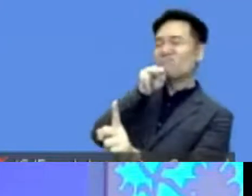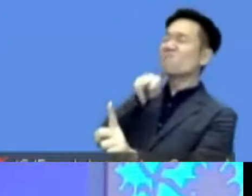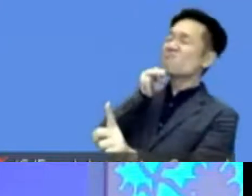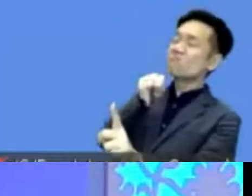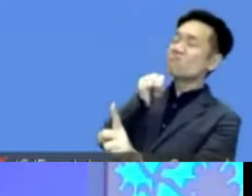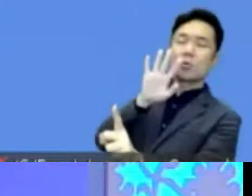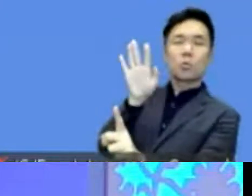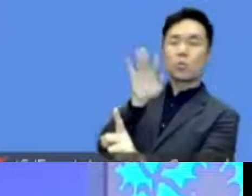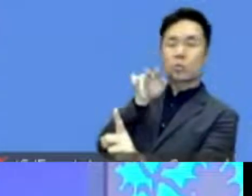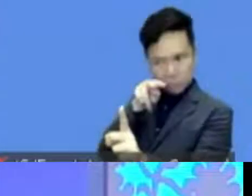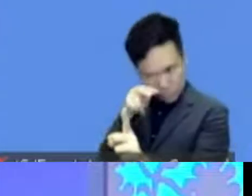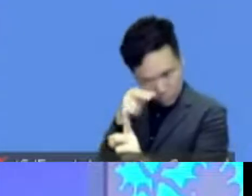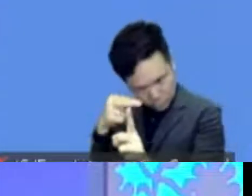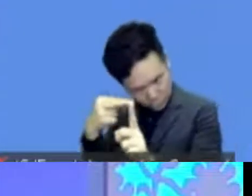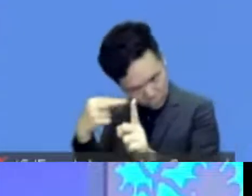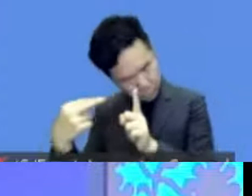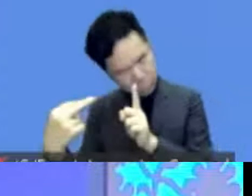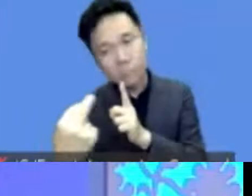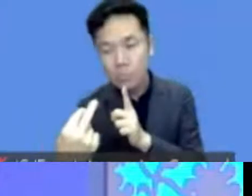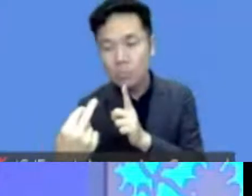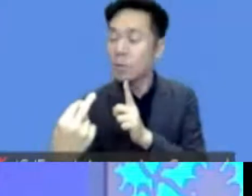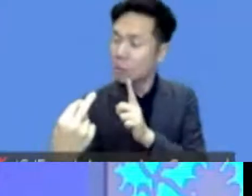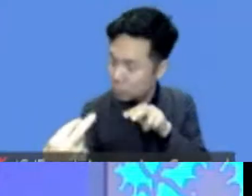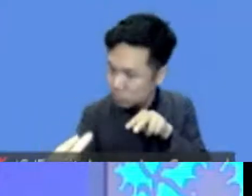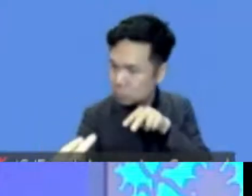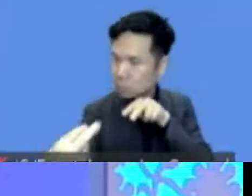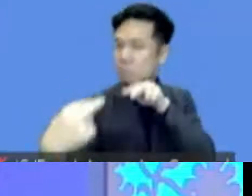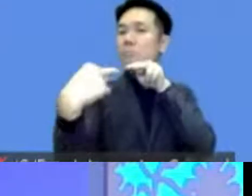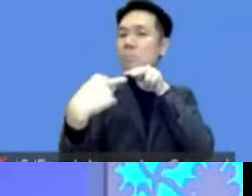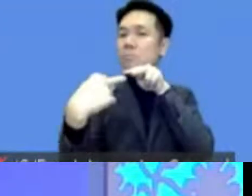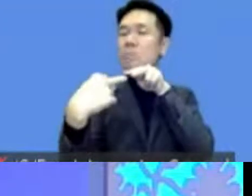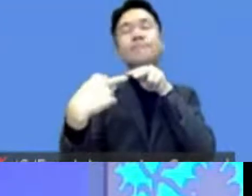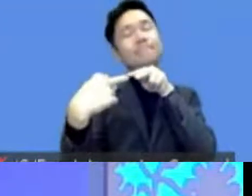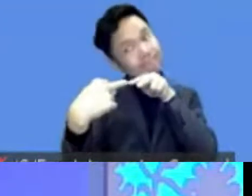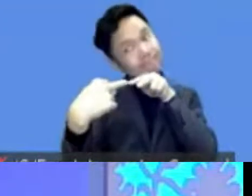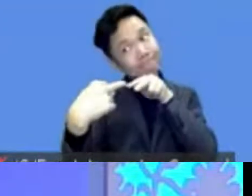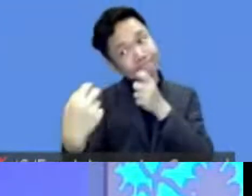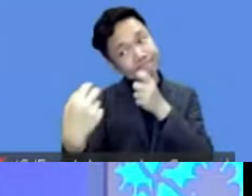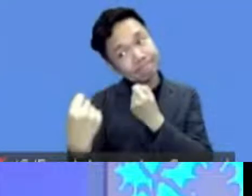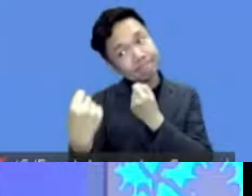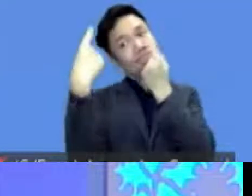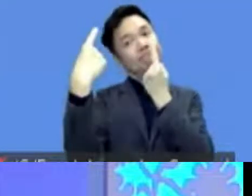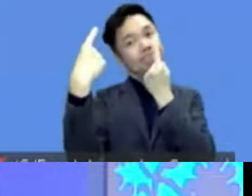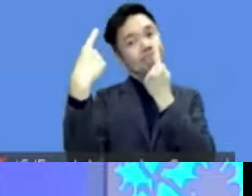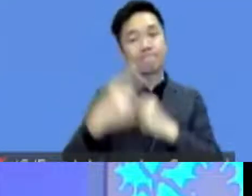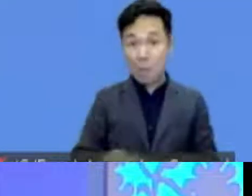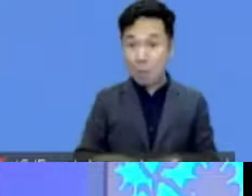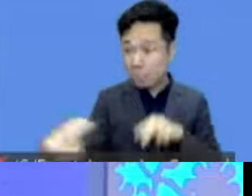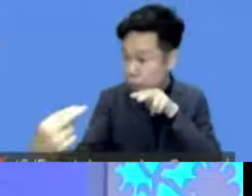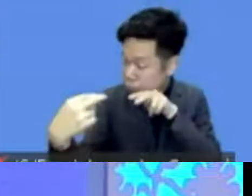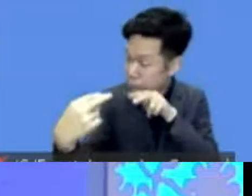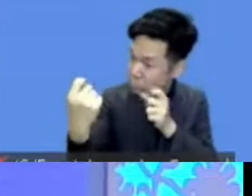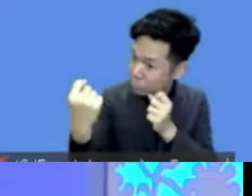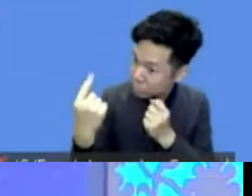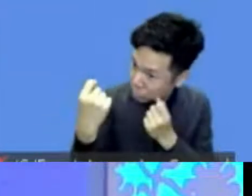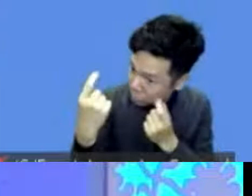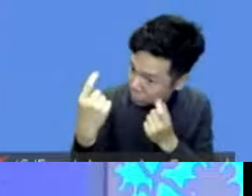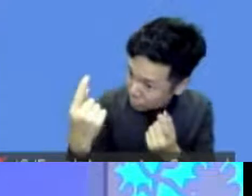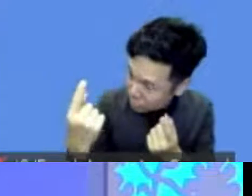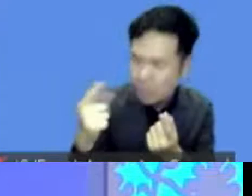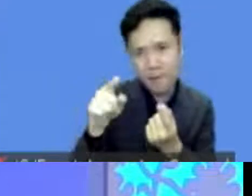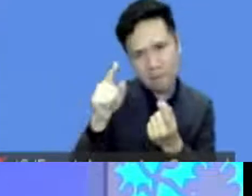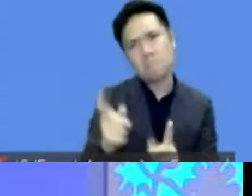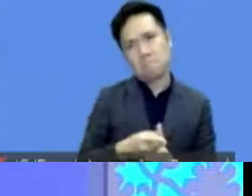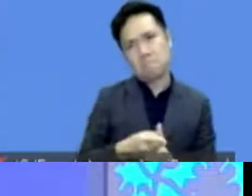prejudice judgment, and we try to speak and we try to decide upon that. So please do have empathy. The second way we can move forward is